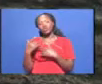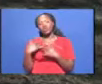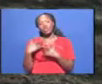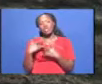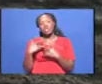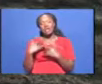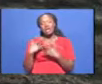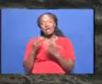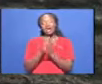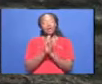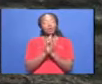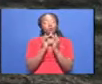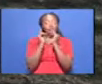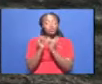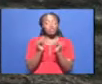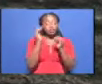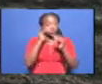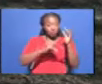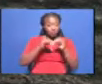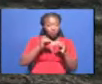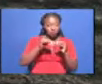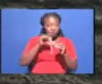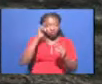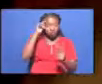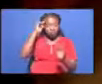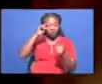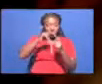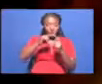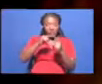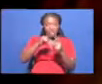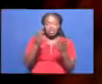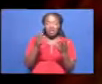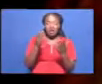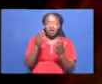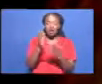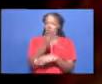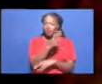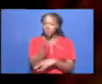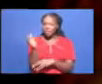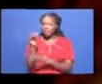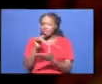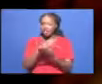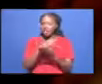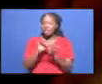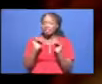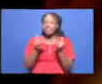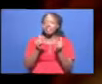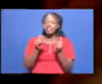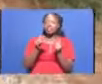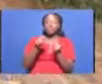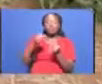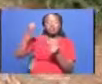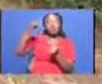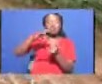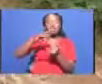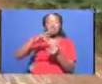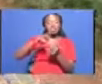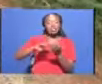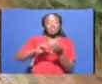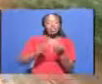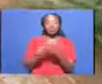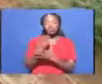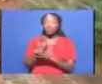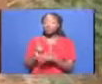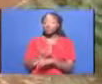individual contribution to our strategic action like afforestation, renewable energy sources use, as well as climate